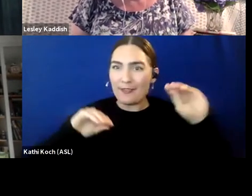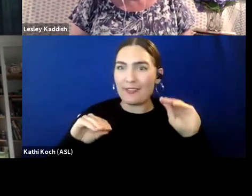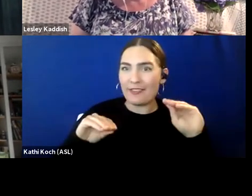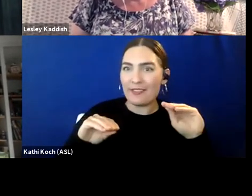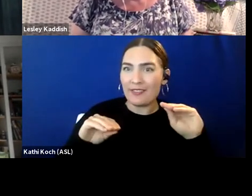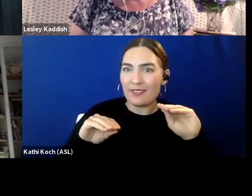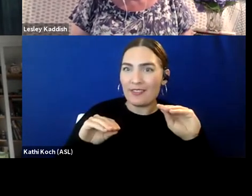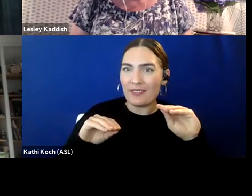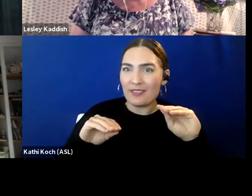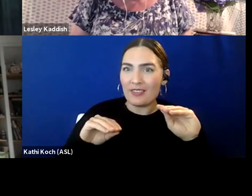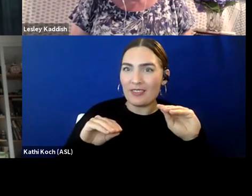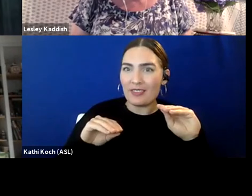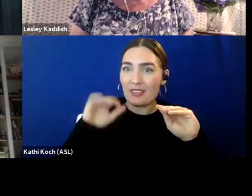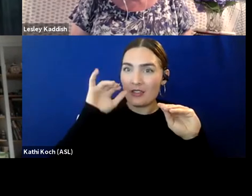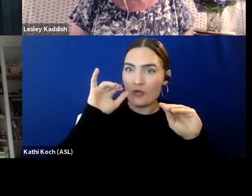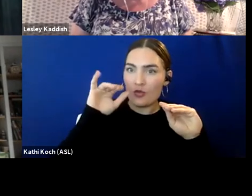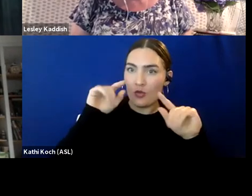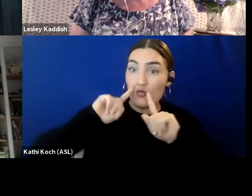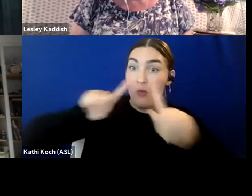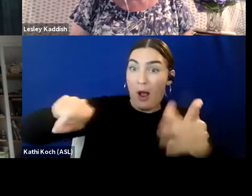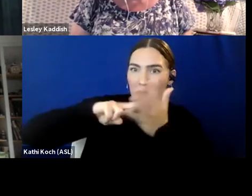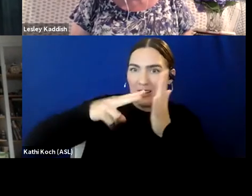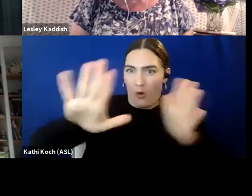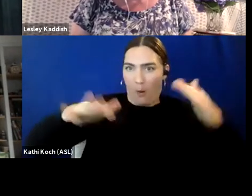It's really what your body wants to do in response.